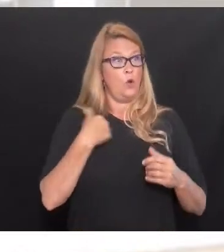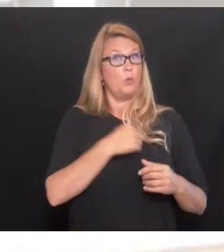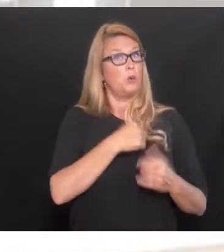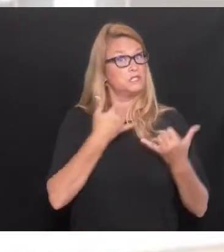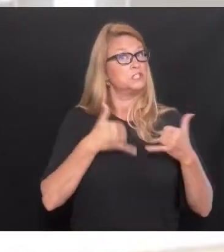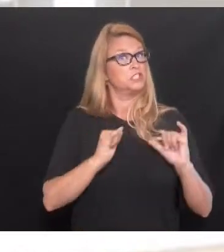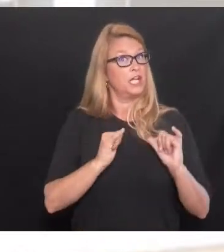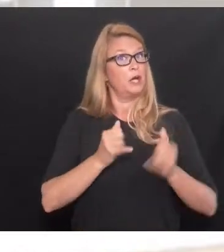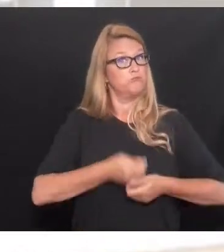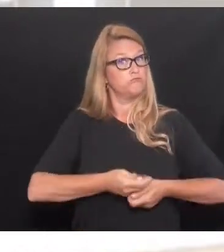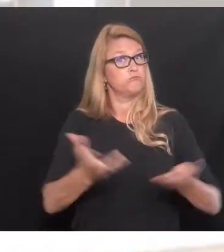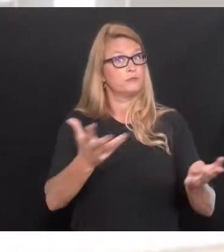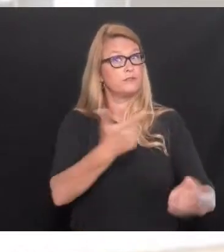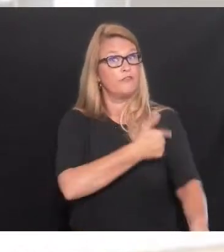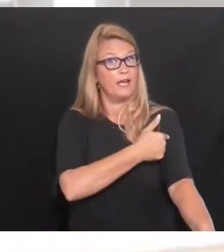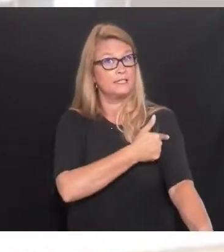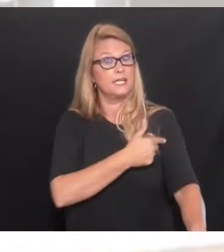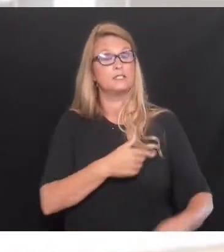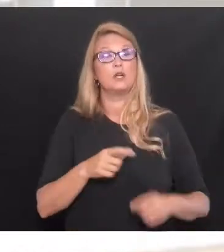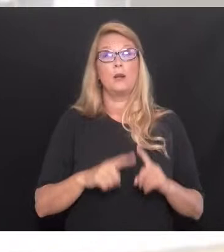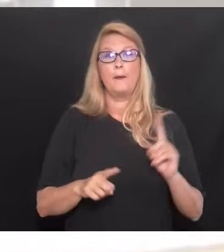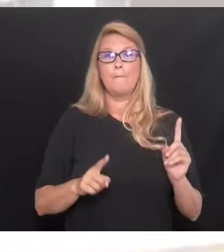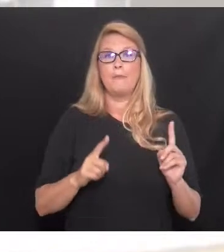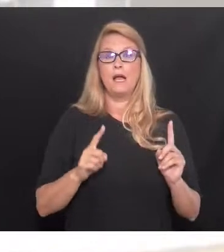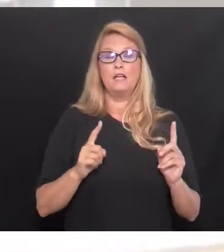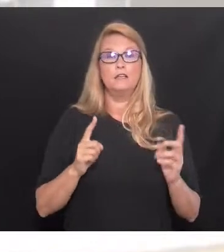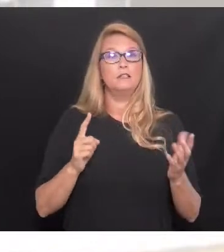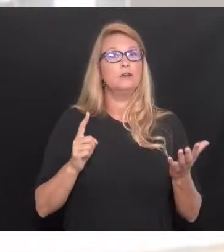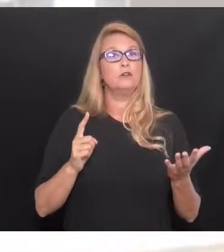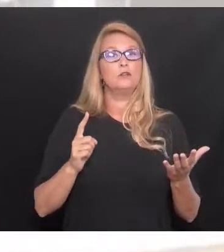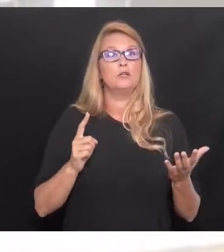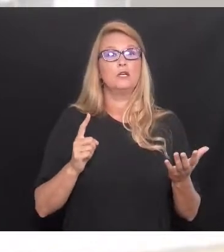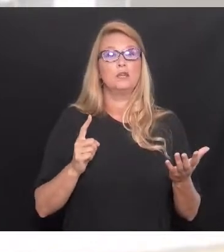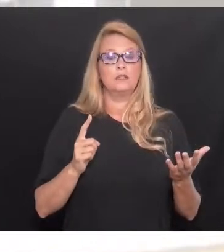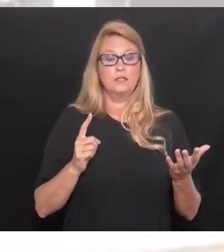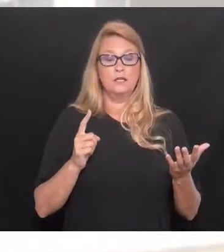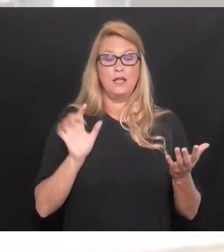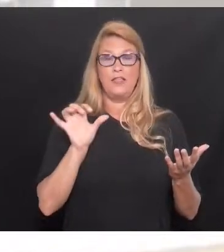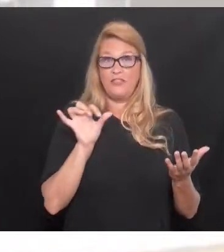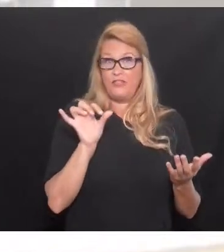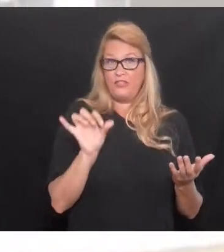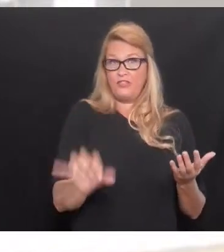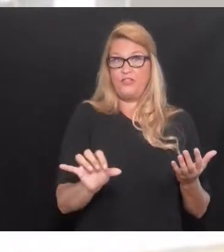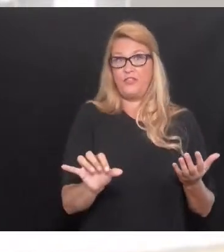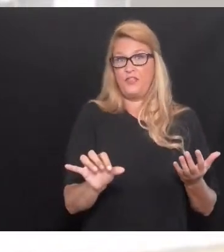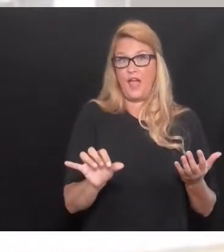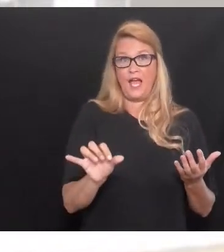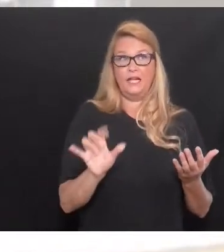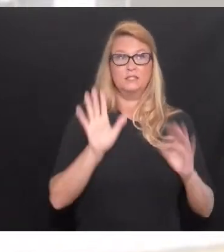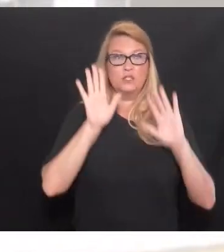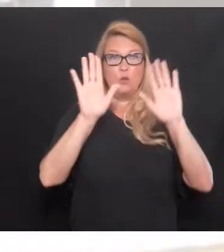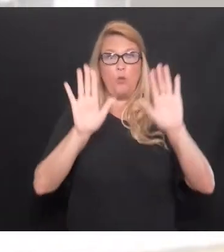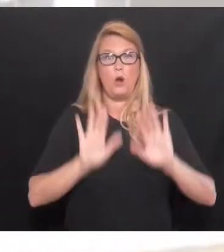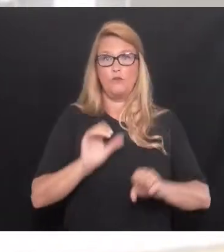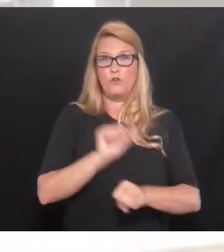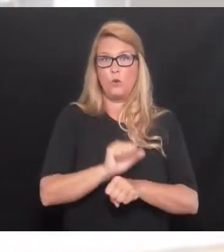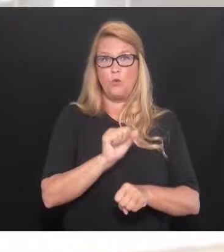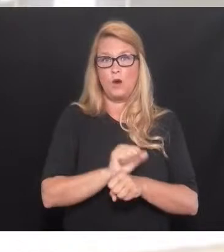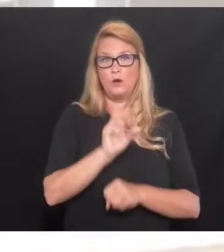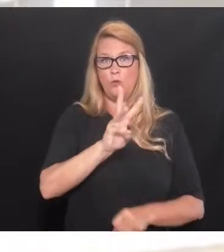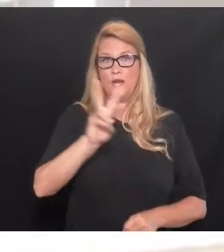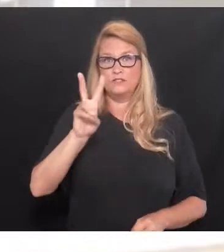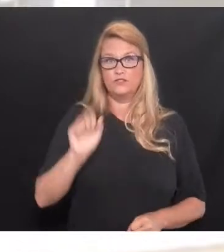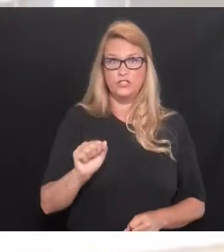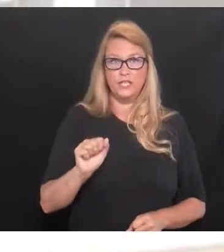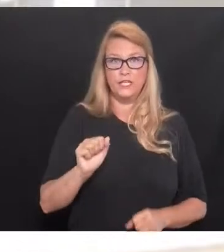good, but only because, as the governor pointed out, it is bolstered by the great work of West Virginians over